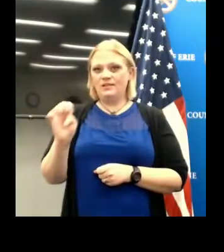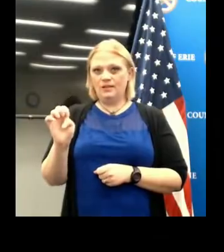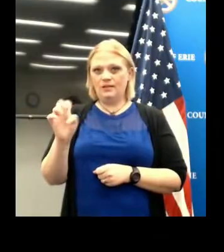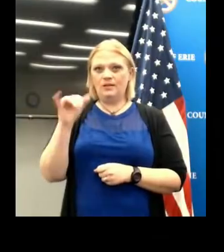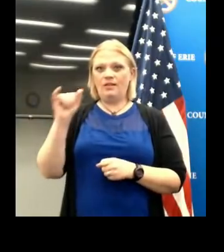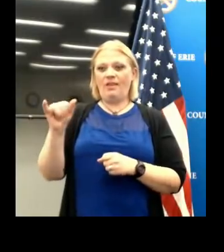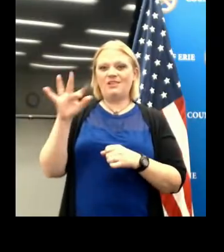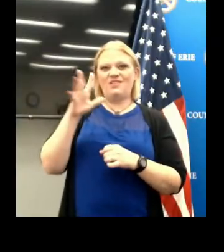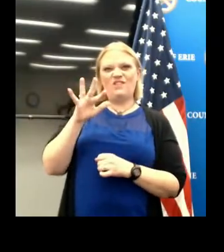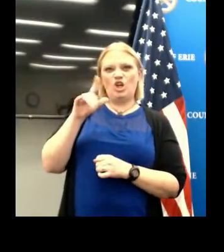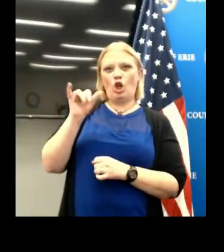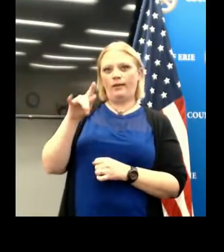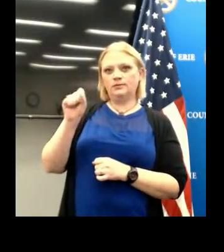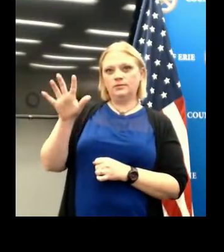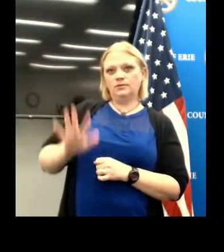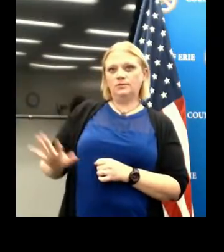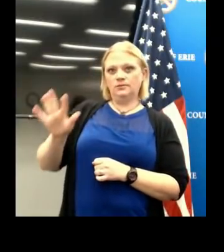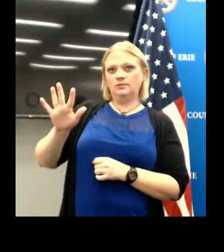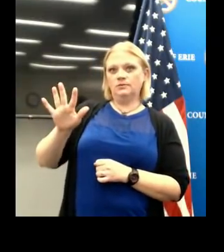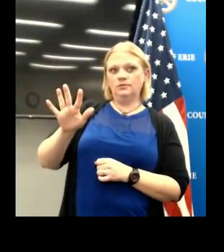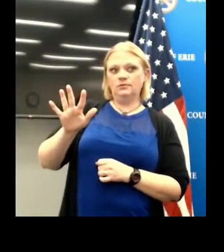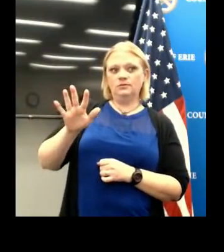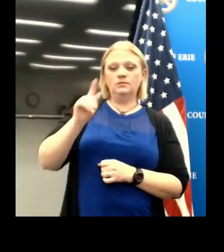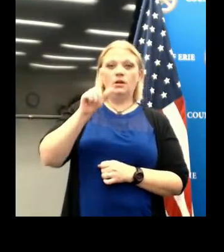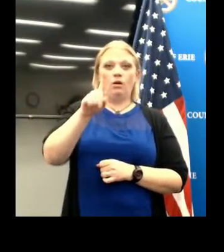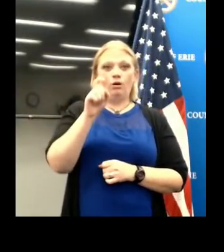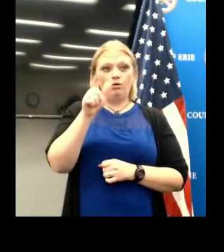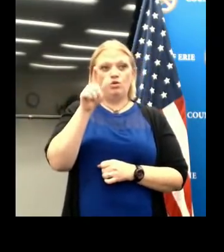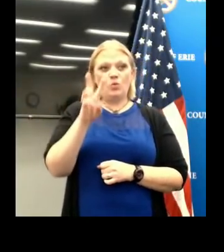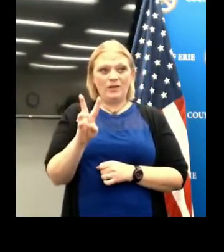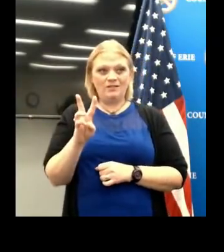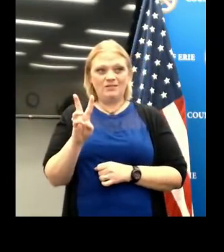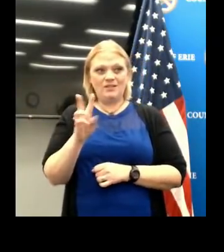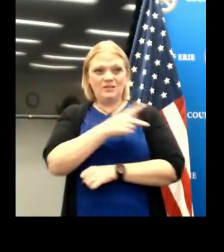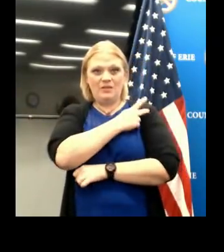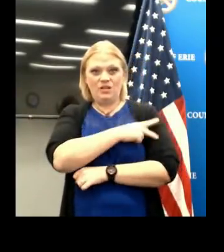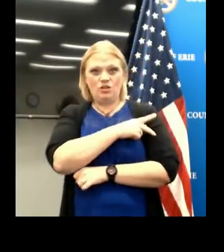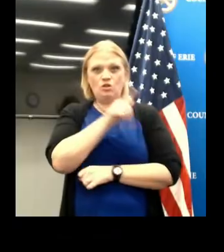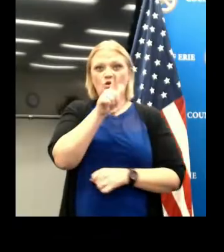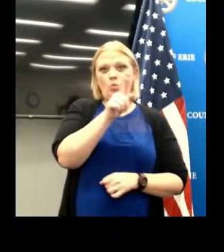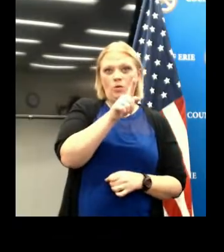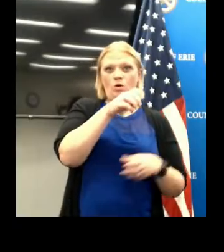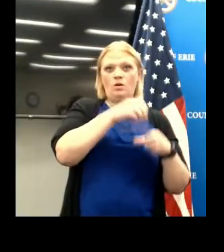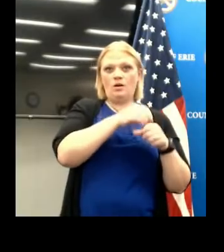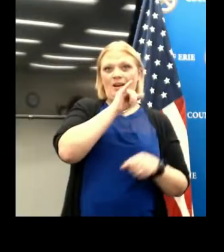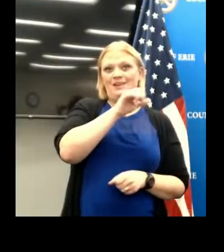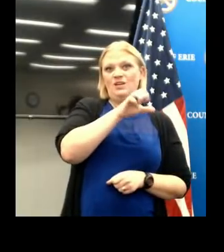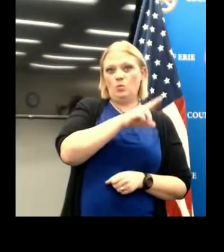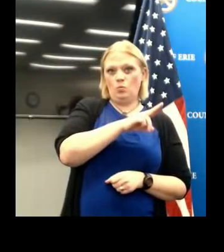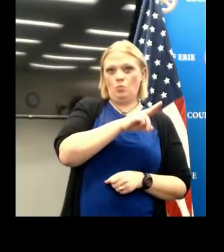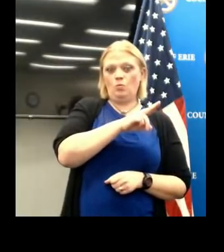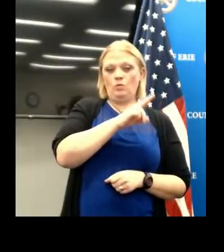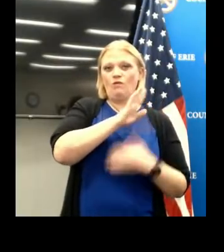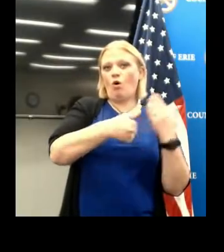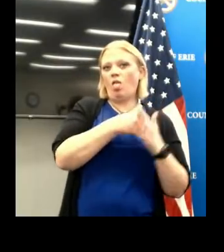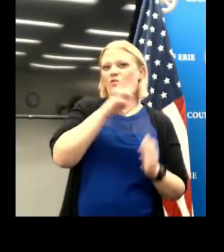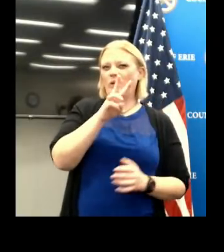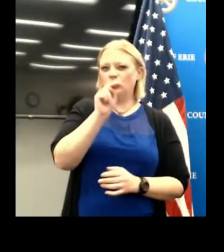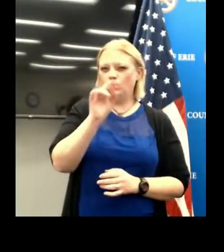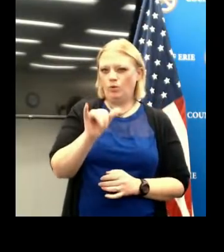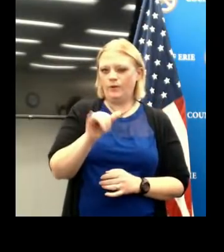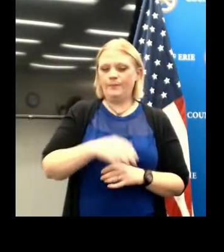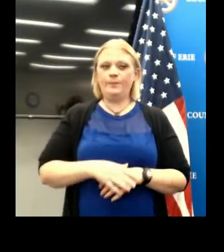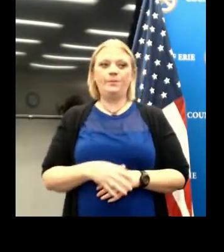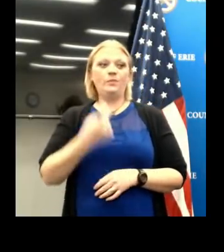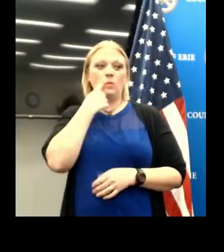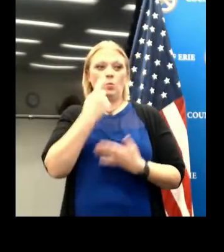in the Finger Lakes region. And of those 126 patients, 21 were in the ICU. And you see in the last week to